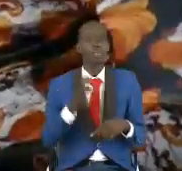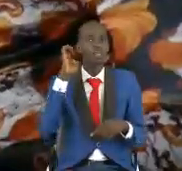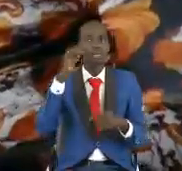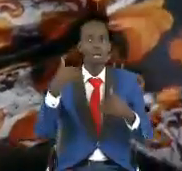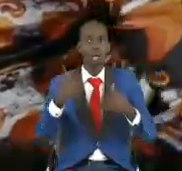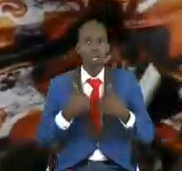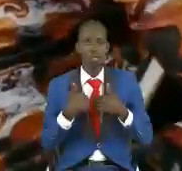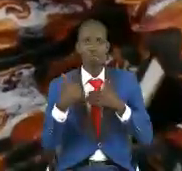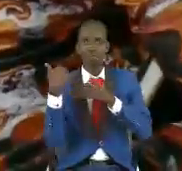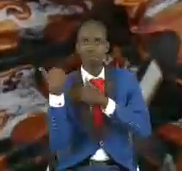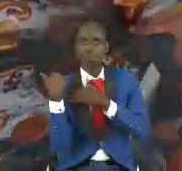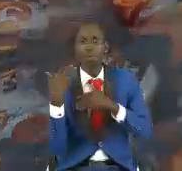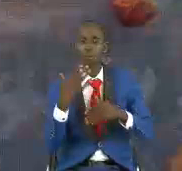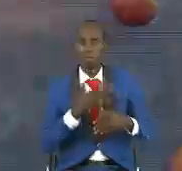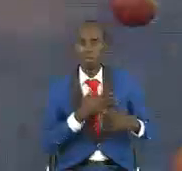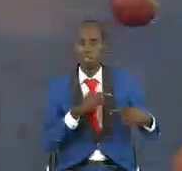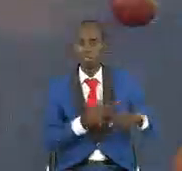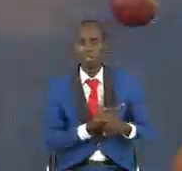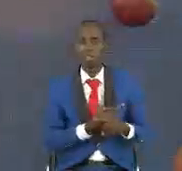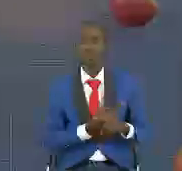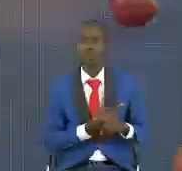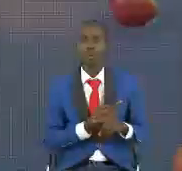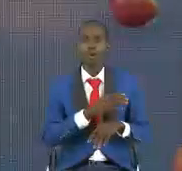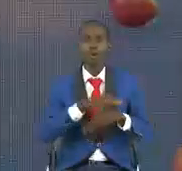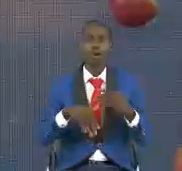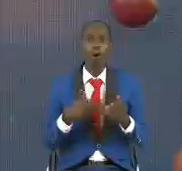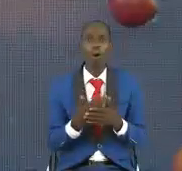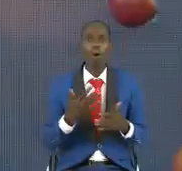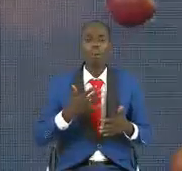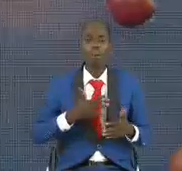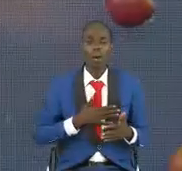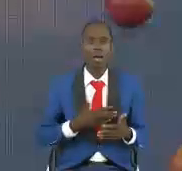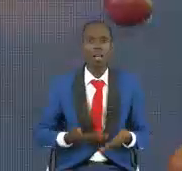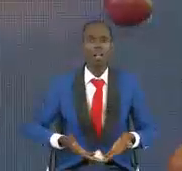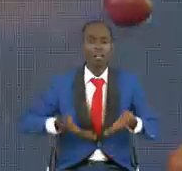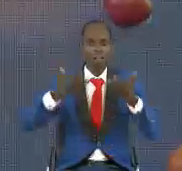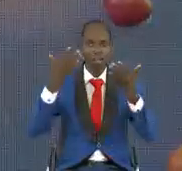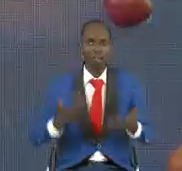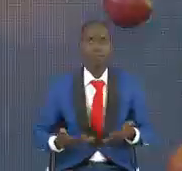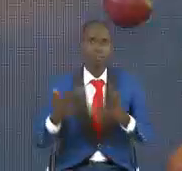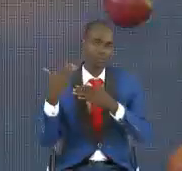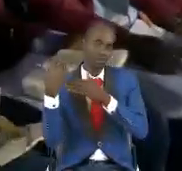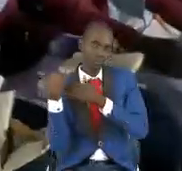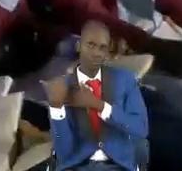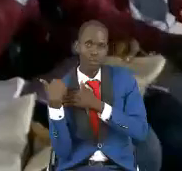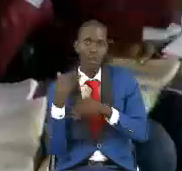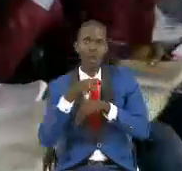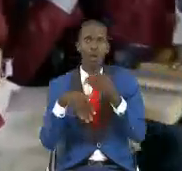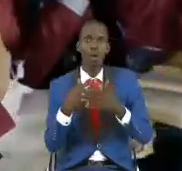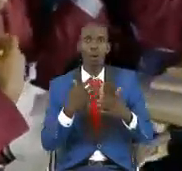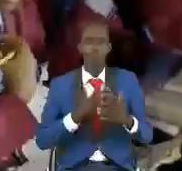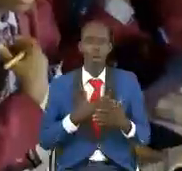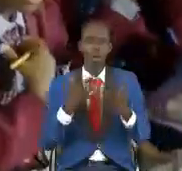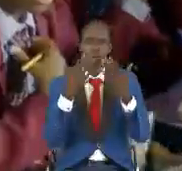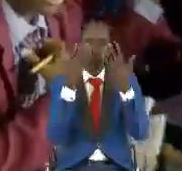sorrow. And all the heavy load. He has borne my heavy load. all the crying.